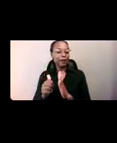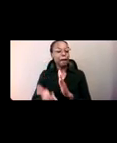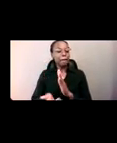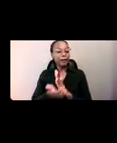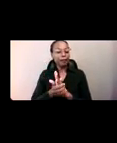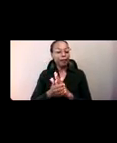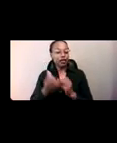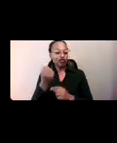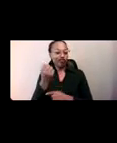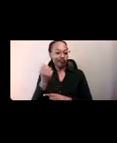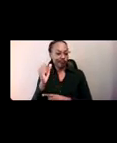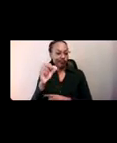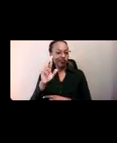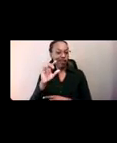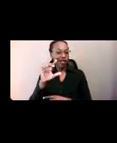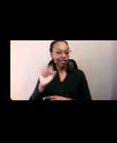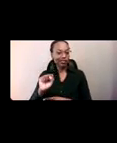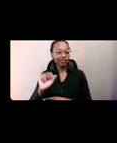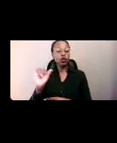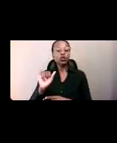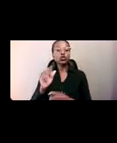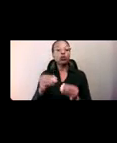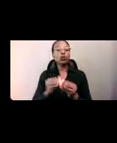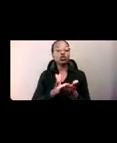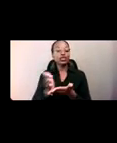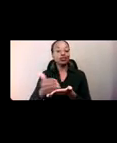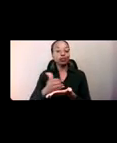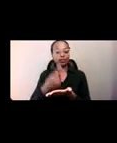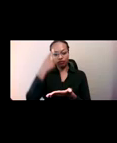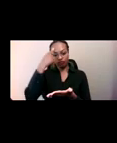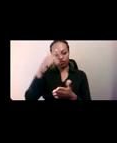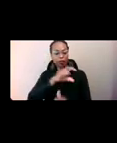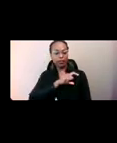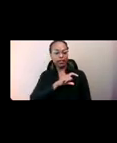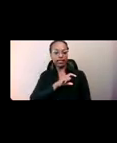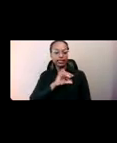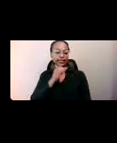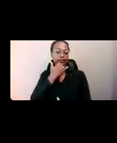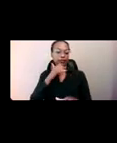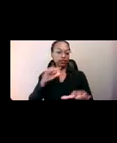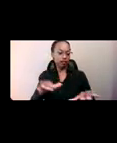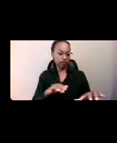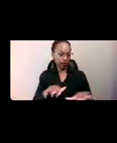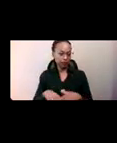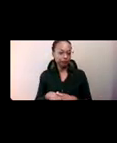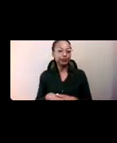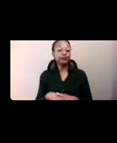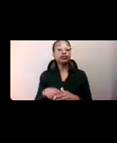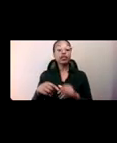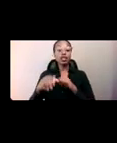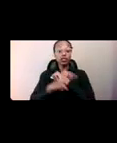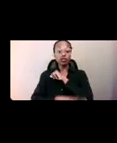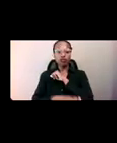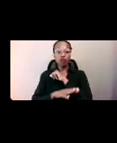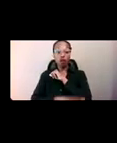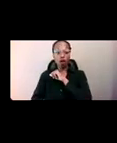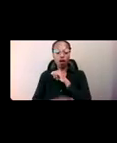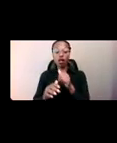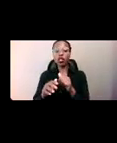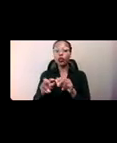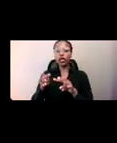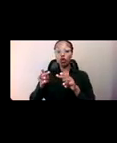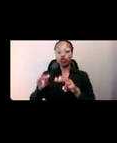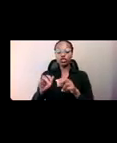over cases of police misconduct. This fall, we anticipate the passage of a comprehensive police reform